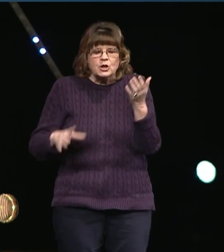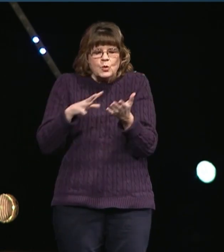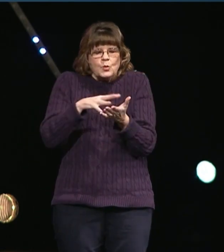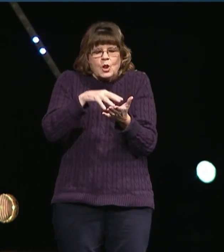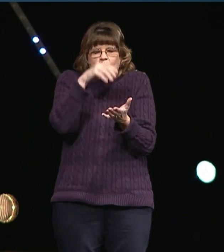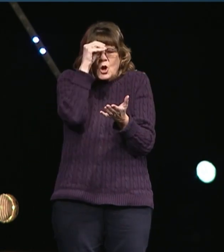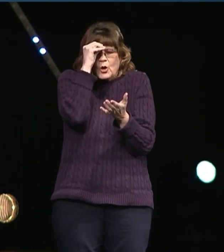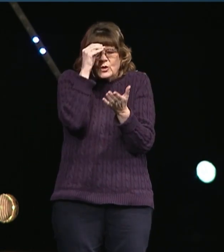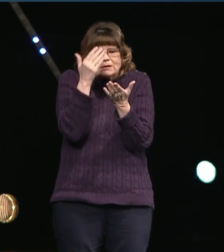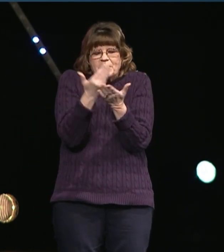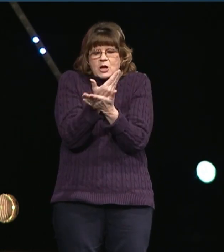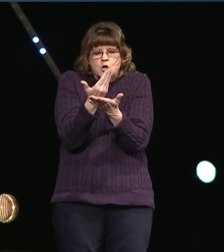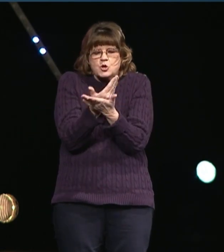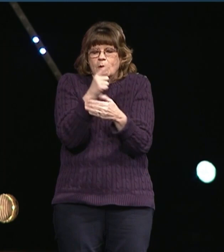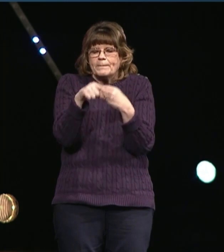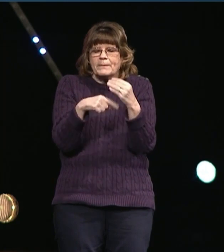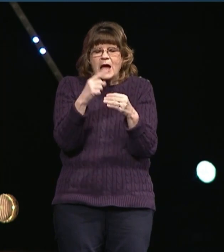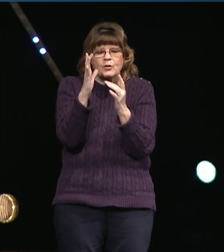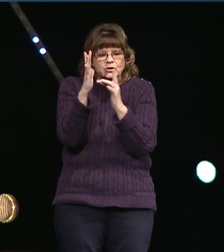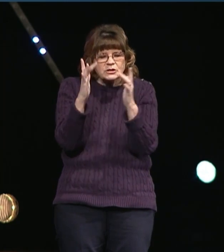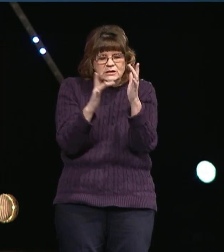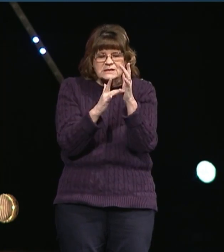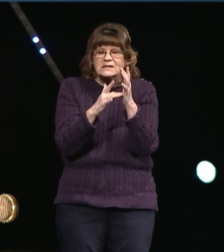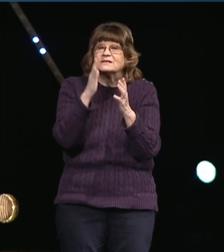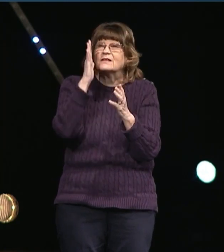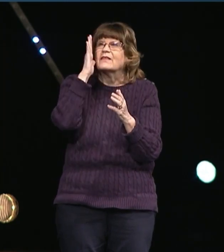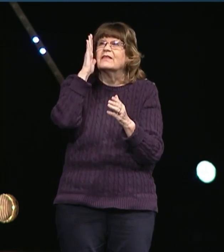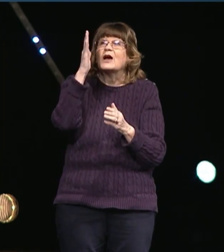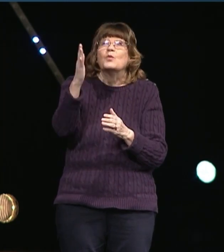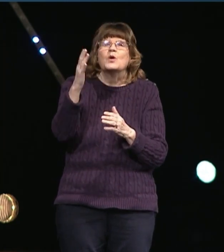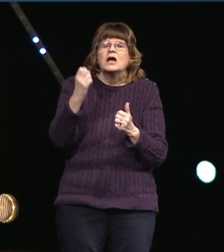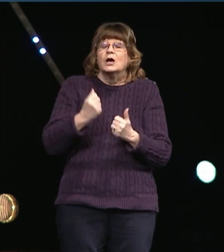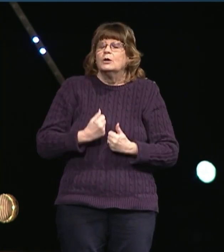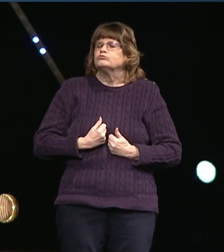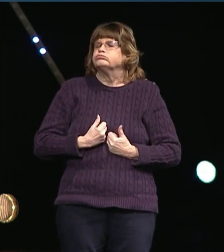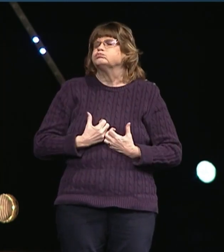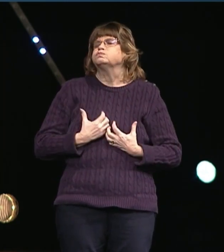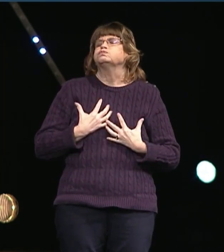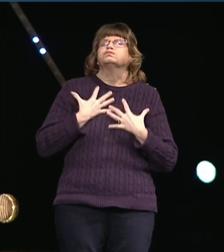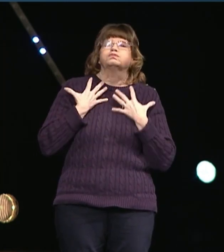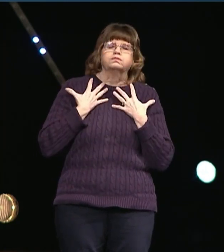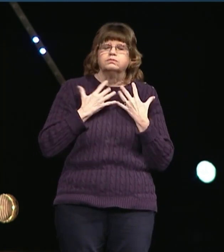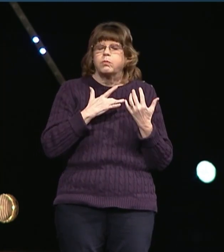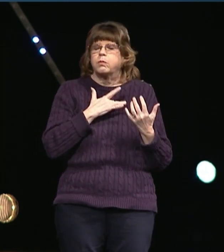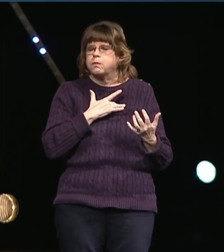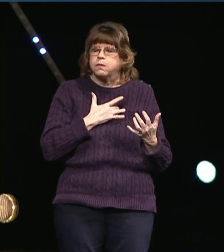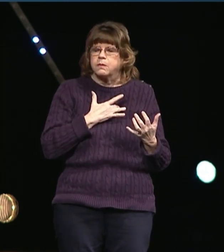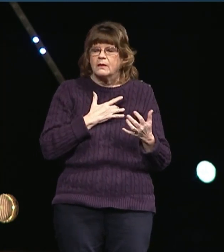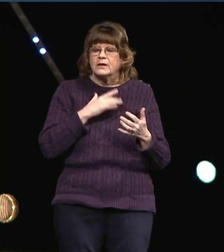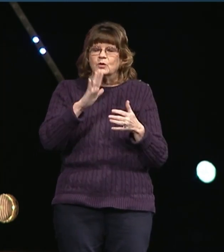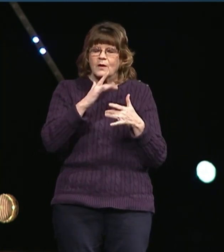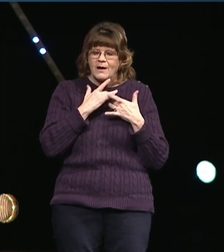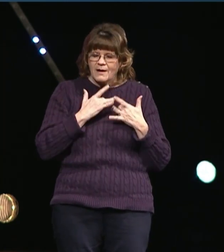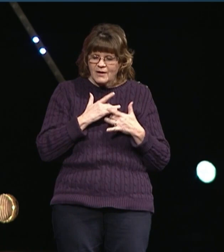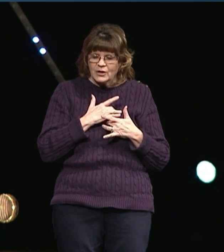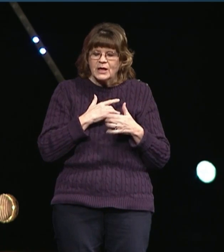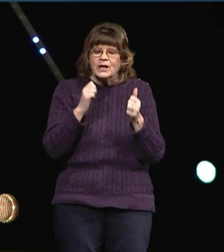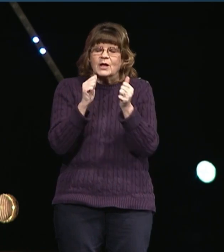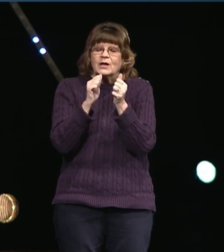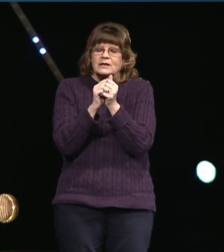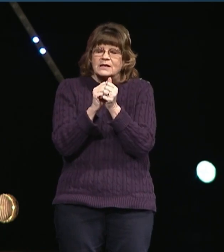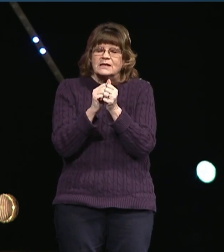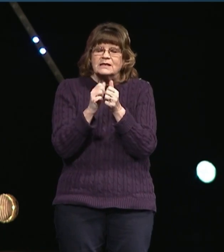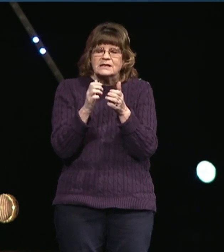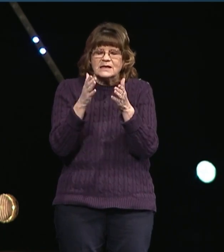Jesus Christ that will jump out to us. And with that in mind, let me just pray to